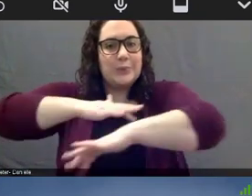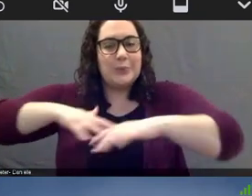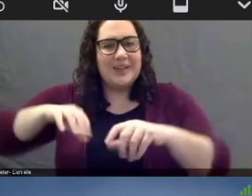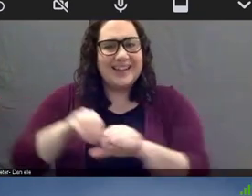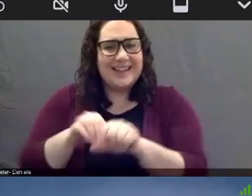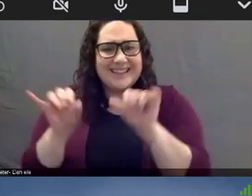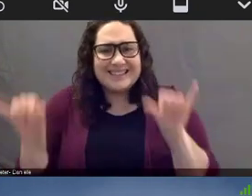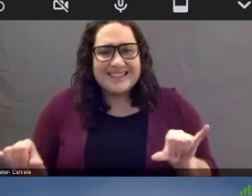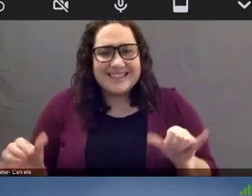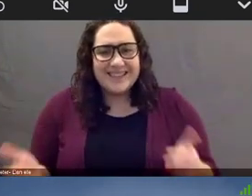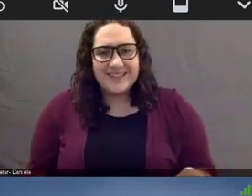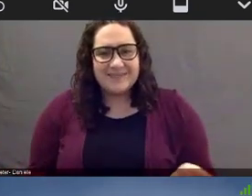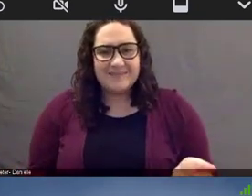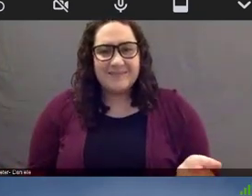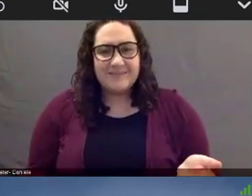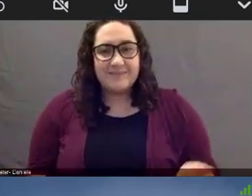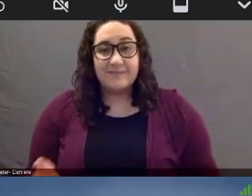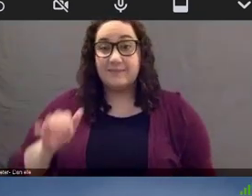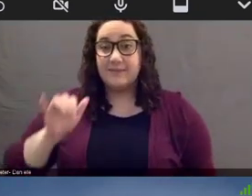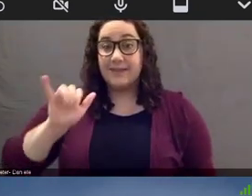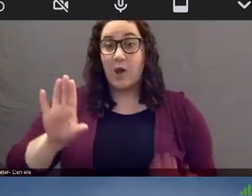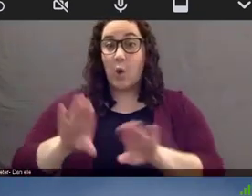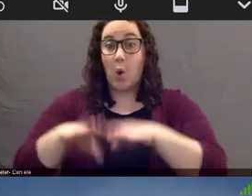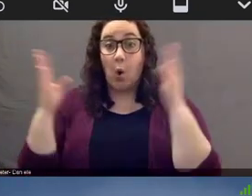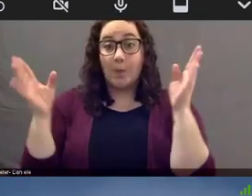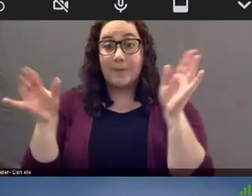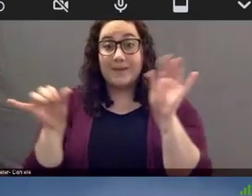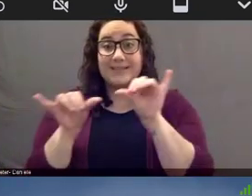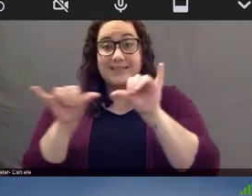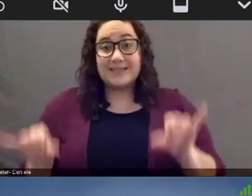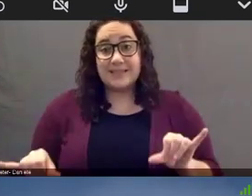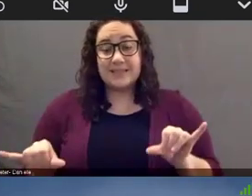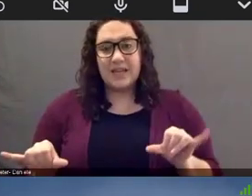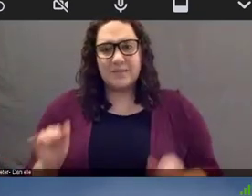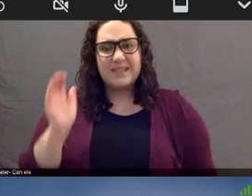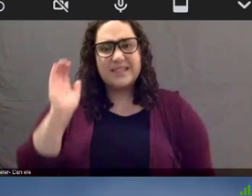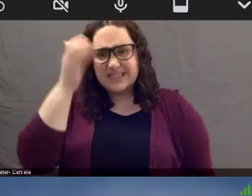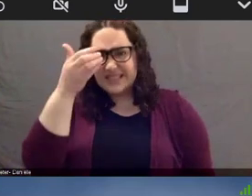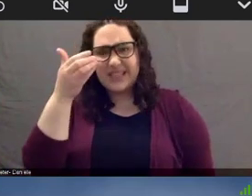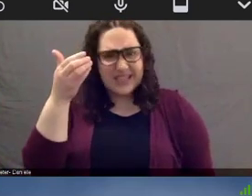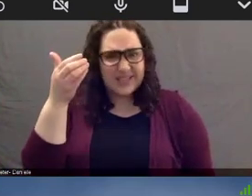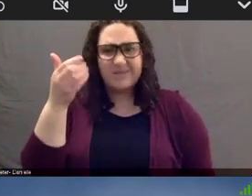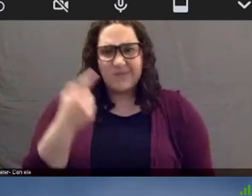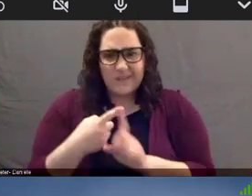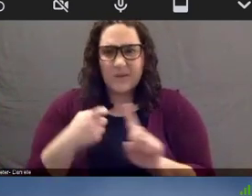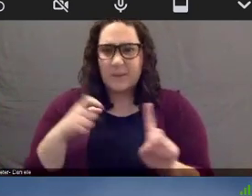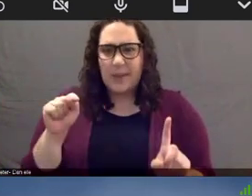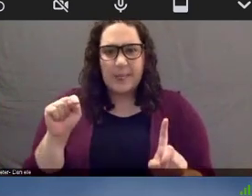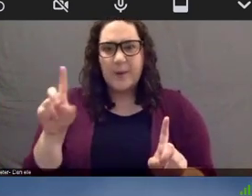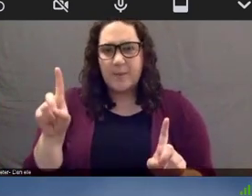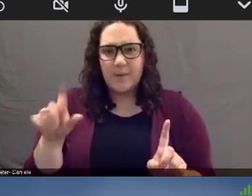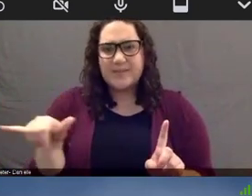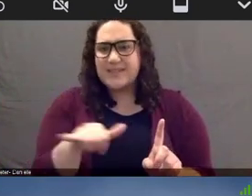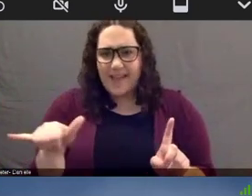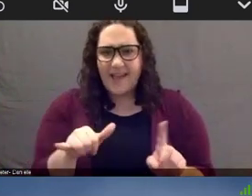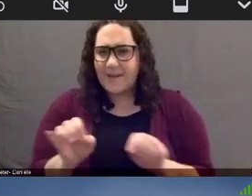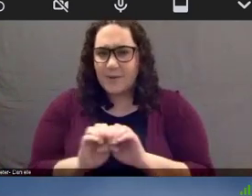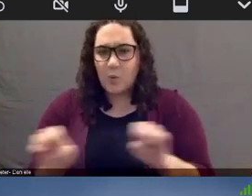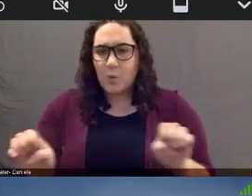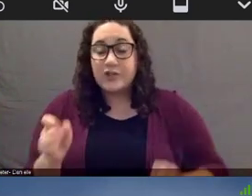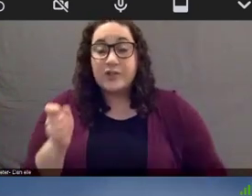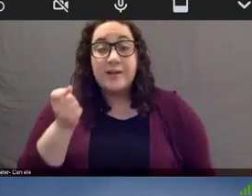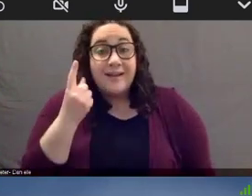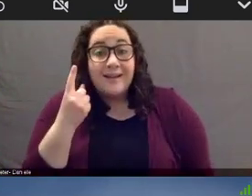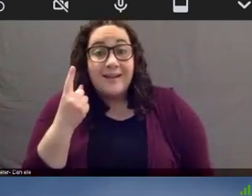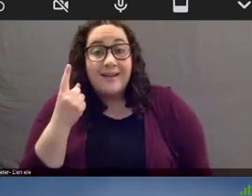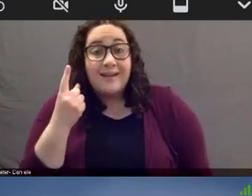this looks a lot like our equation that we used in thermodynamics, but here in our open systems, we have that stored